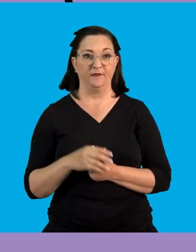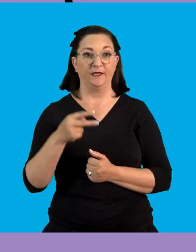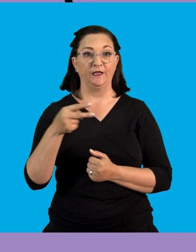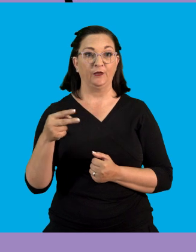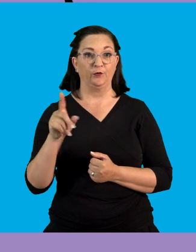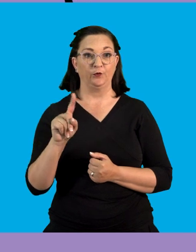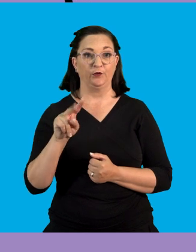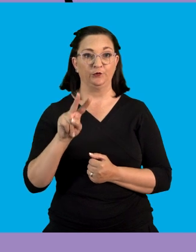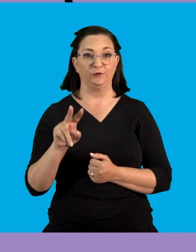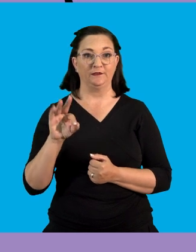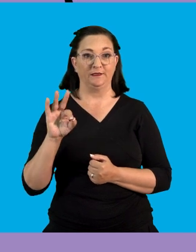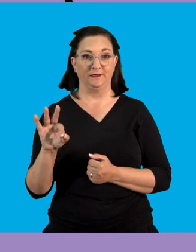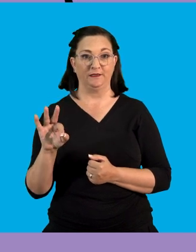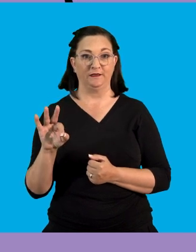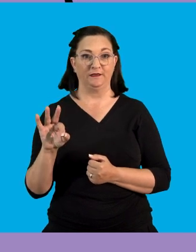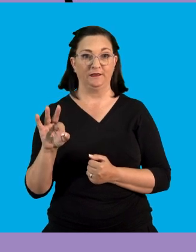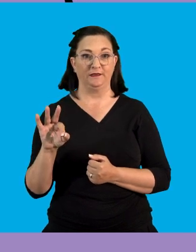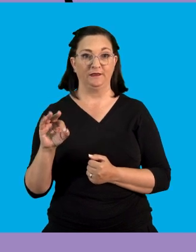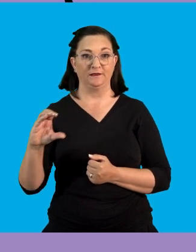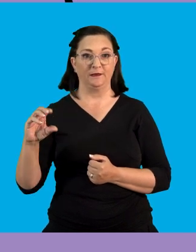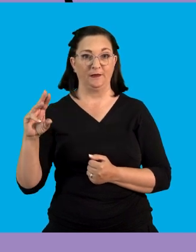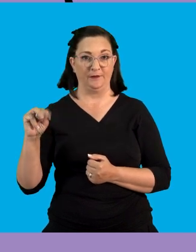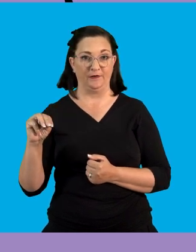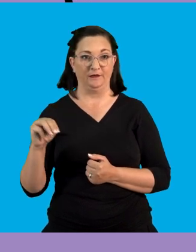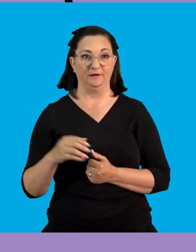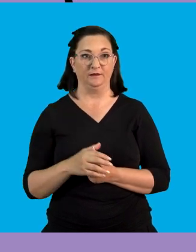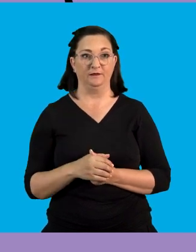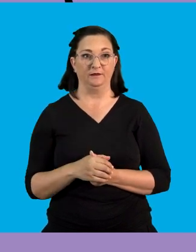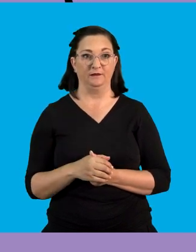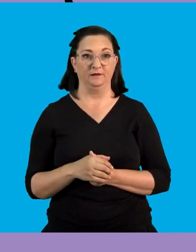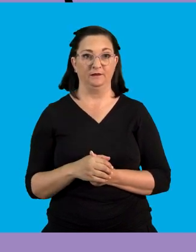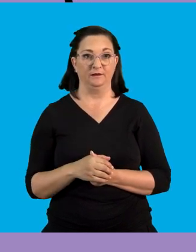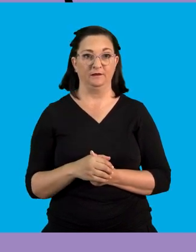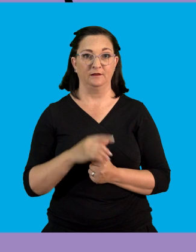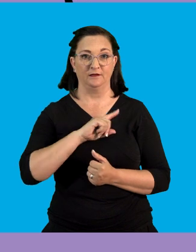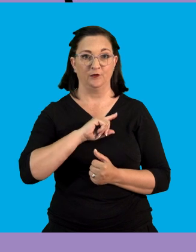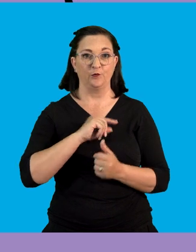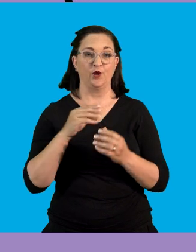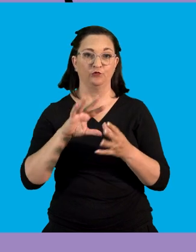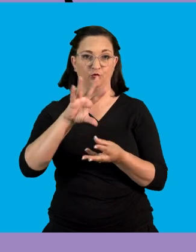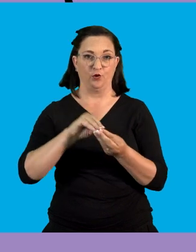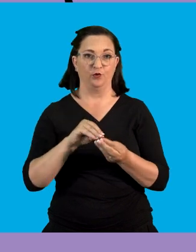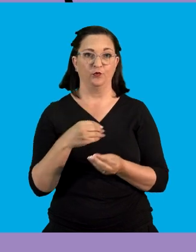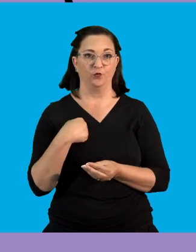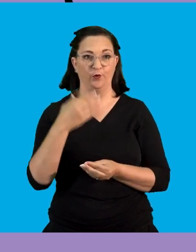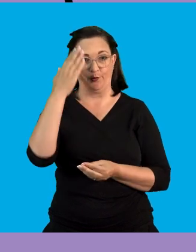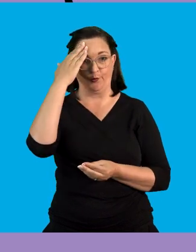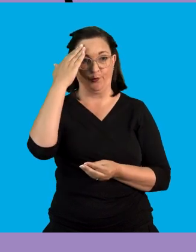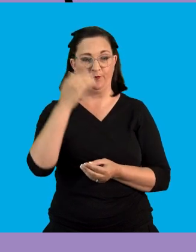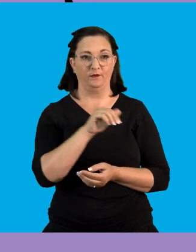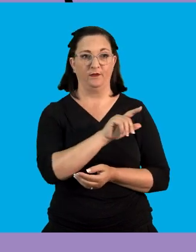centimeters, and it should be equals to 23 centimeters. That's what they gave us as the perimeter total.